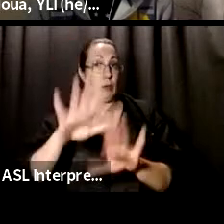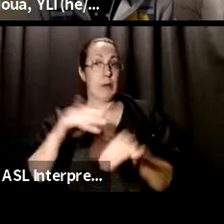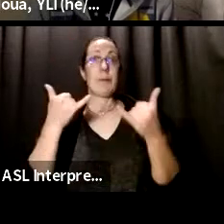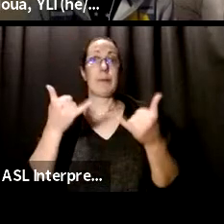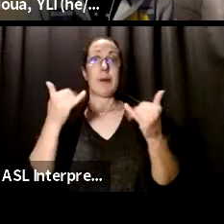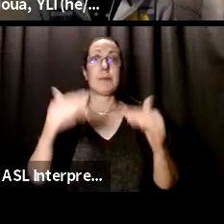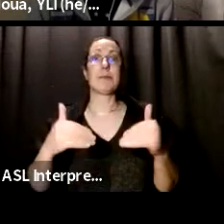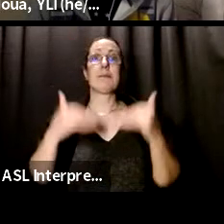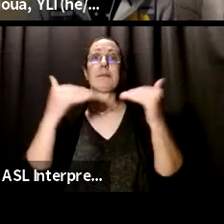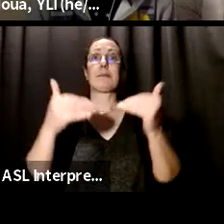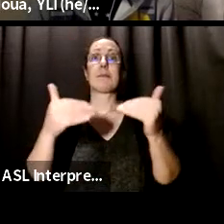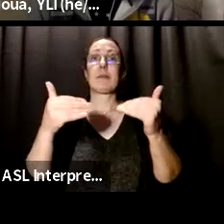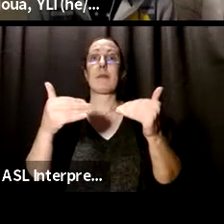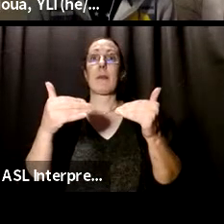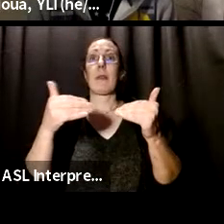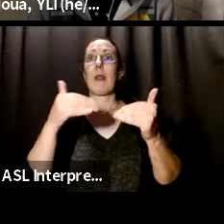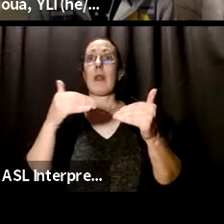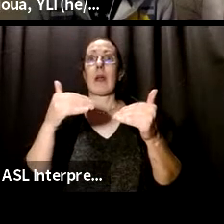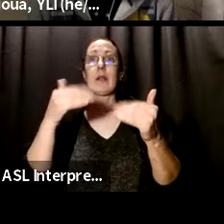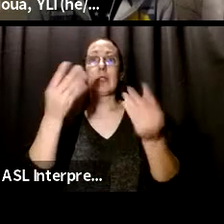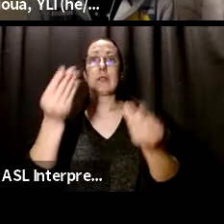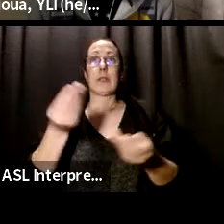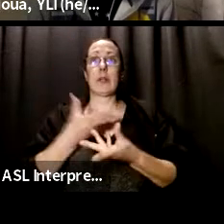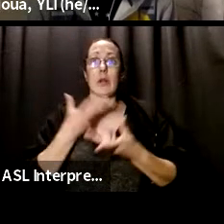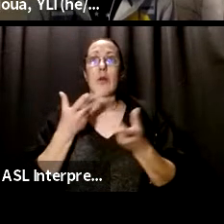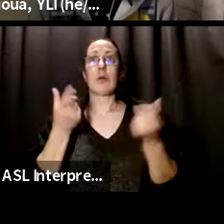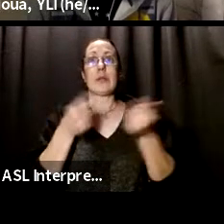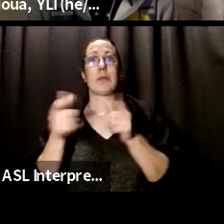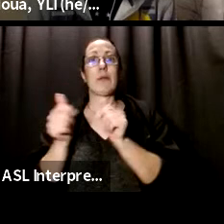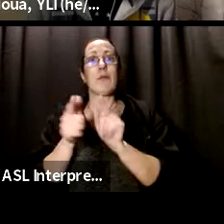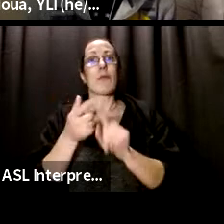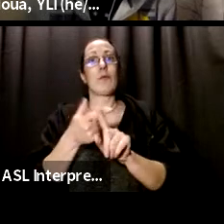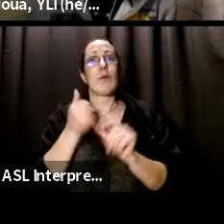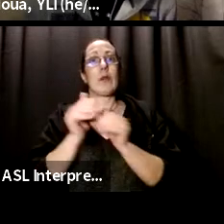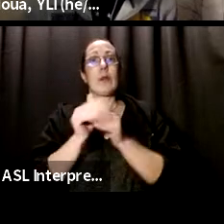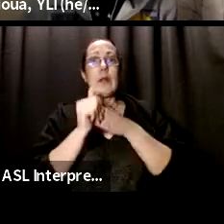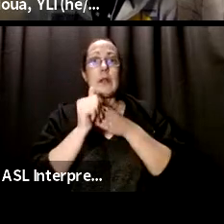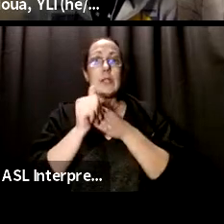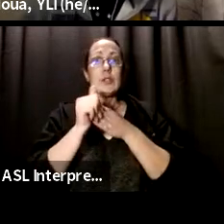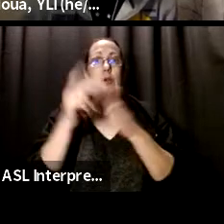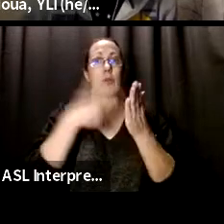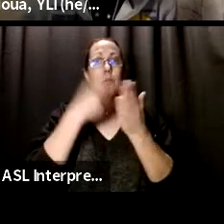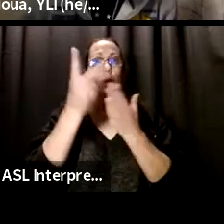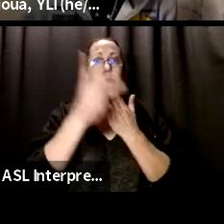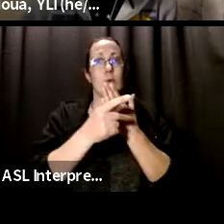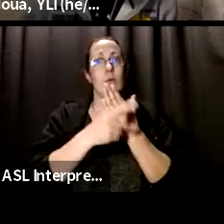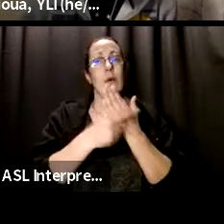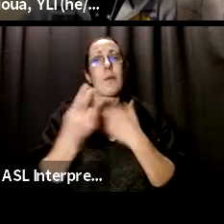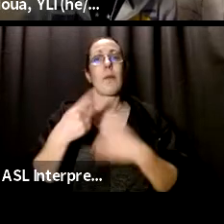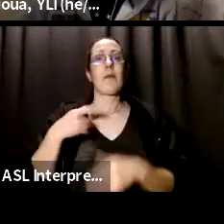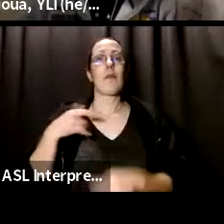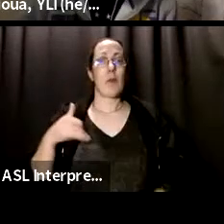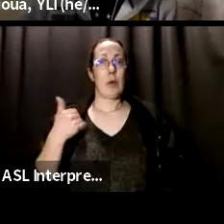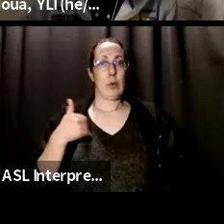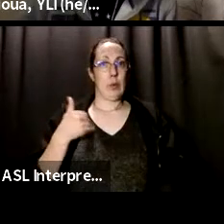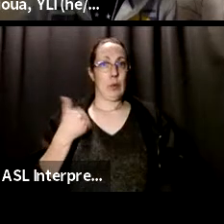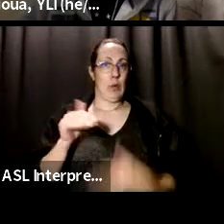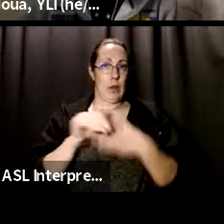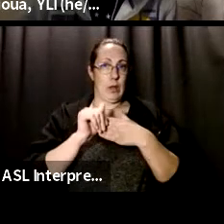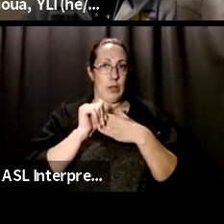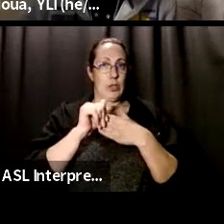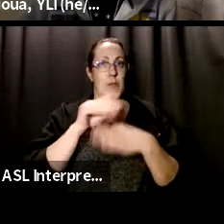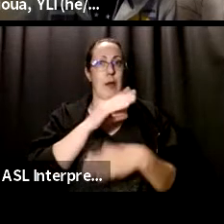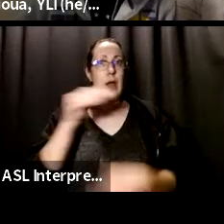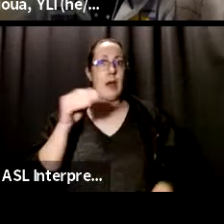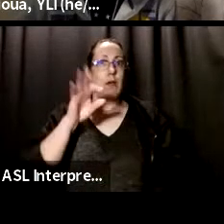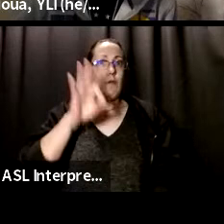an update from our leadership development program and the partnership between Youth Leadership Institute and Fresno EOC. Sher